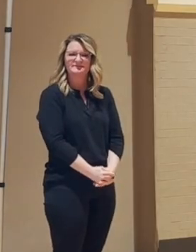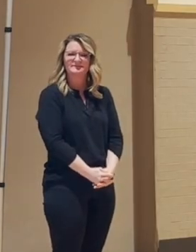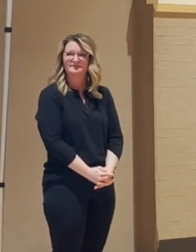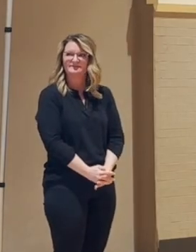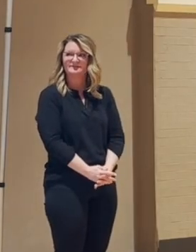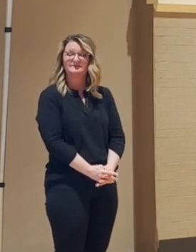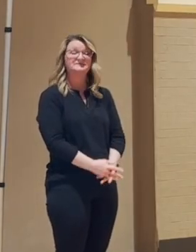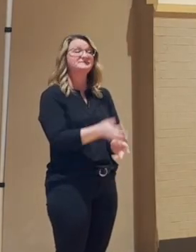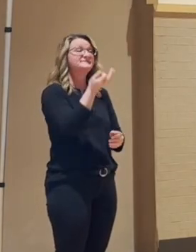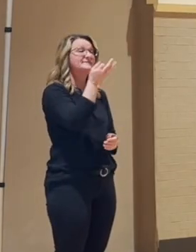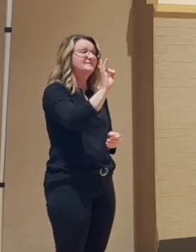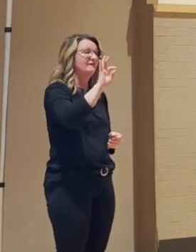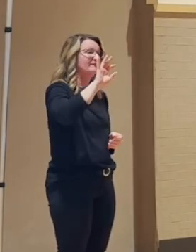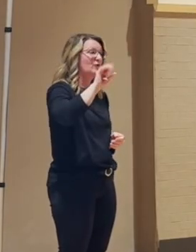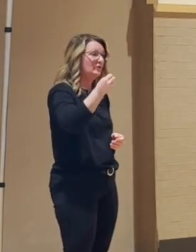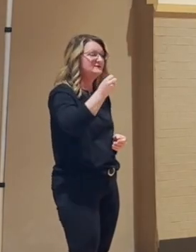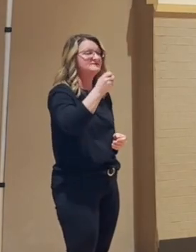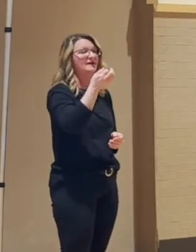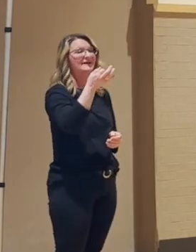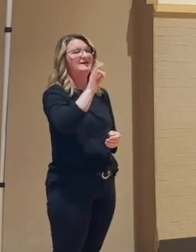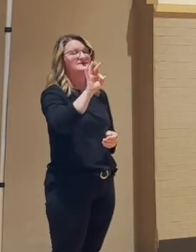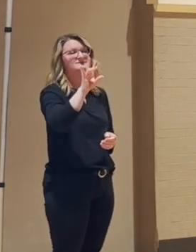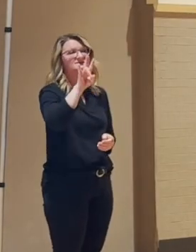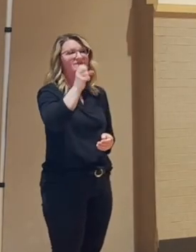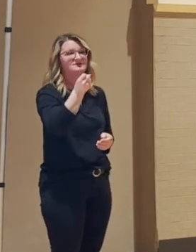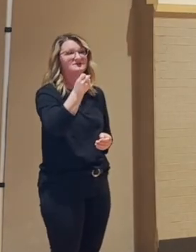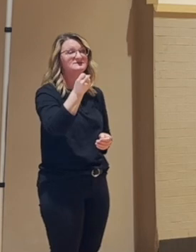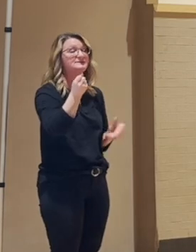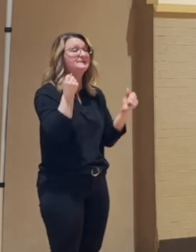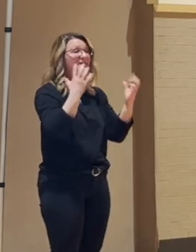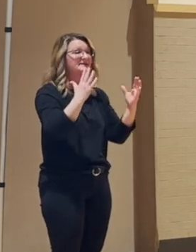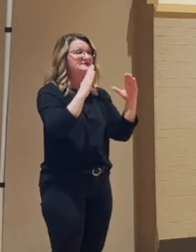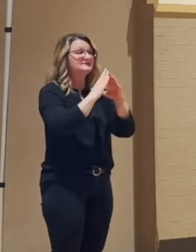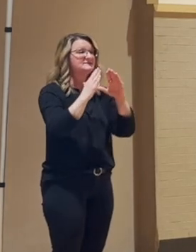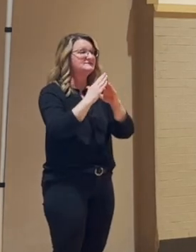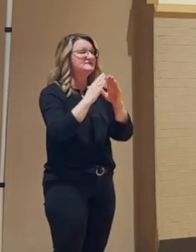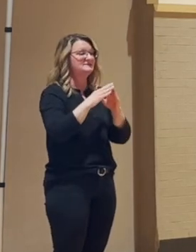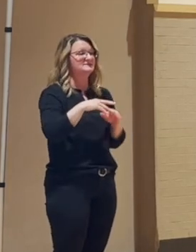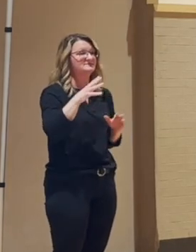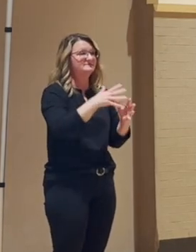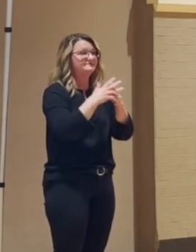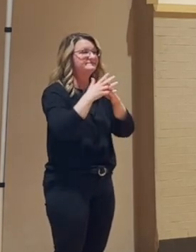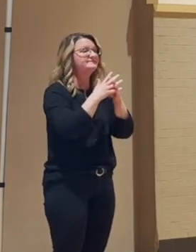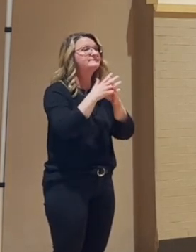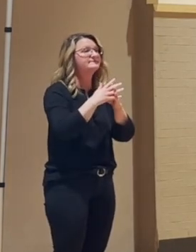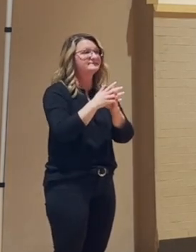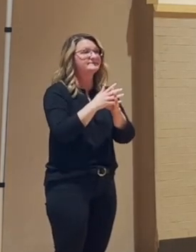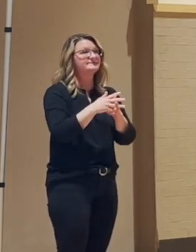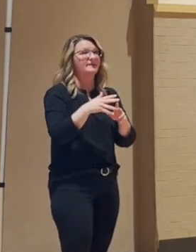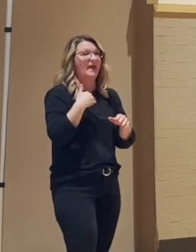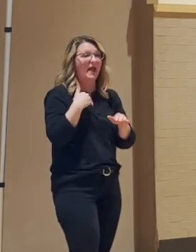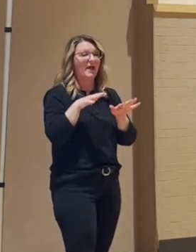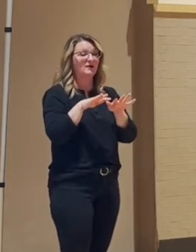Okay, so in the 1940s through 1970s, like most cities in the U.S., there was